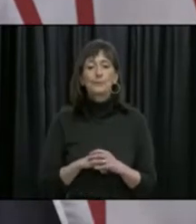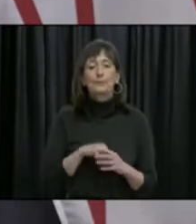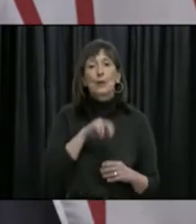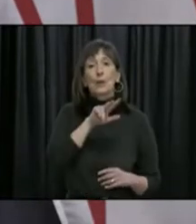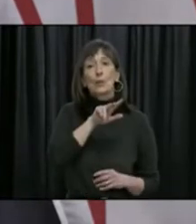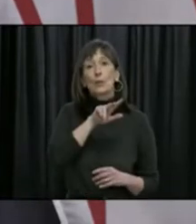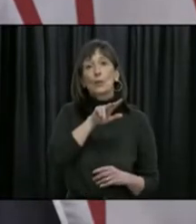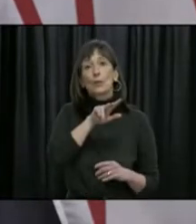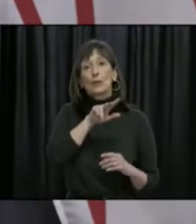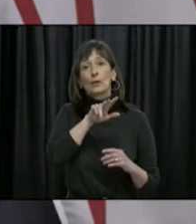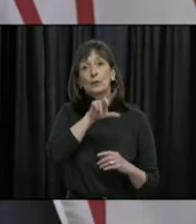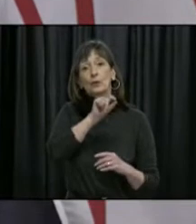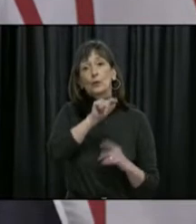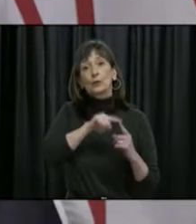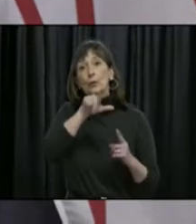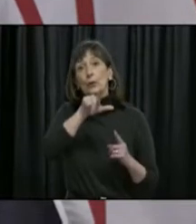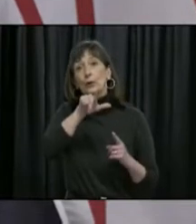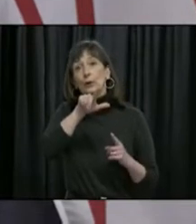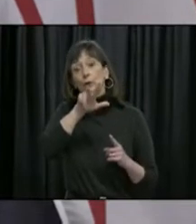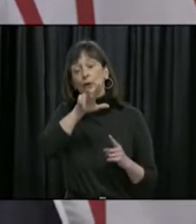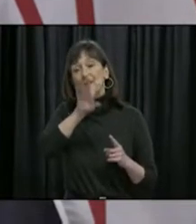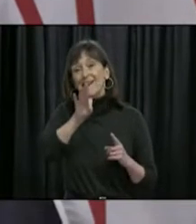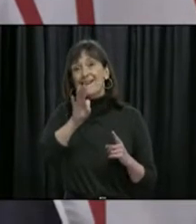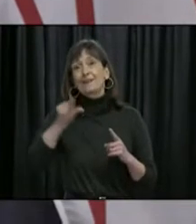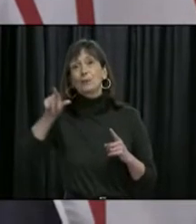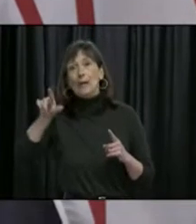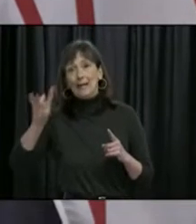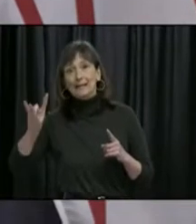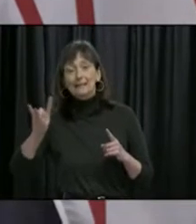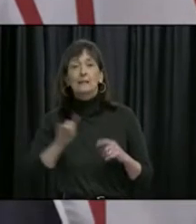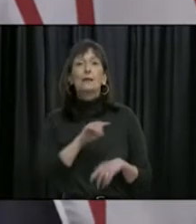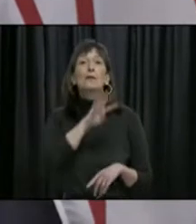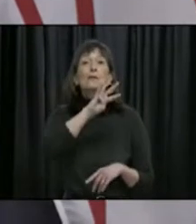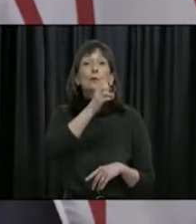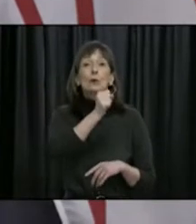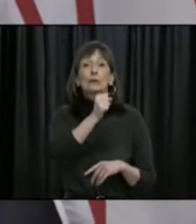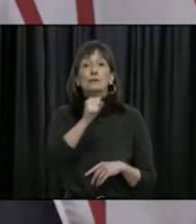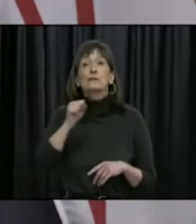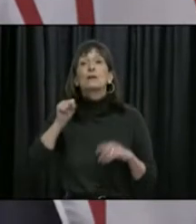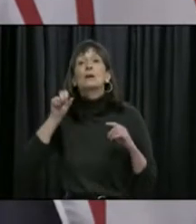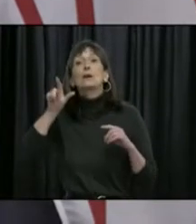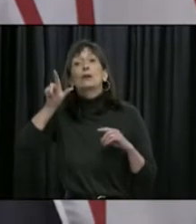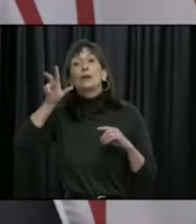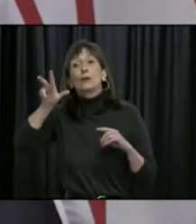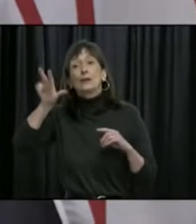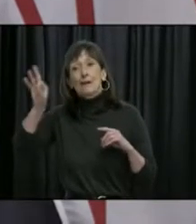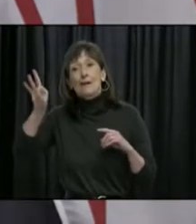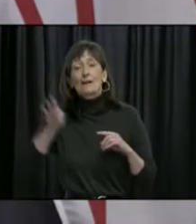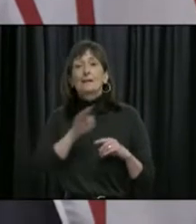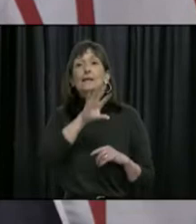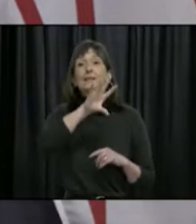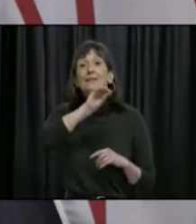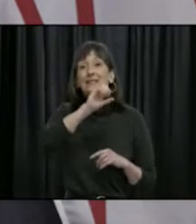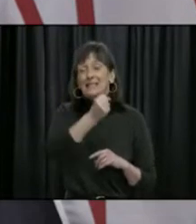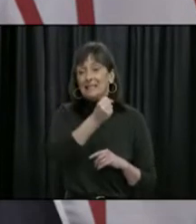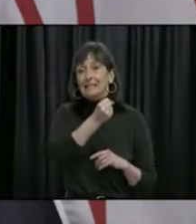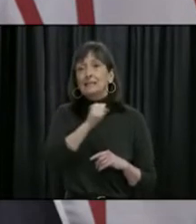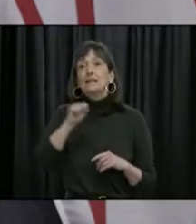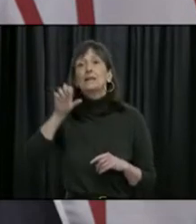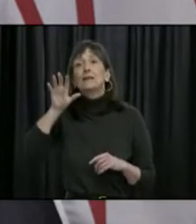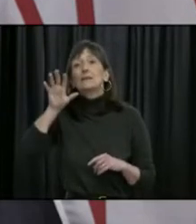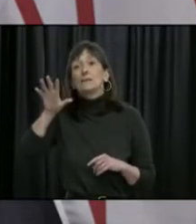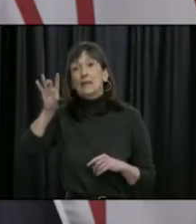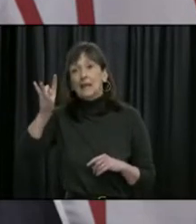38 people between 20 and 39, 39 between 40 and 49, 58 between 50 and